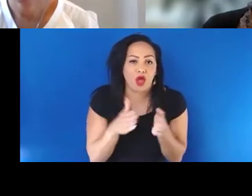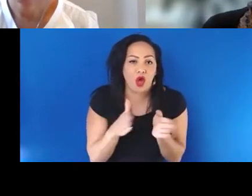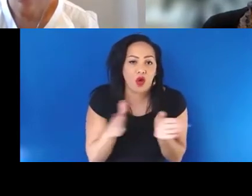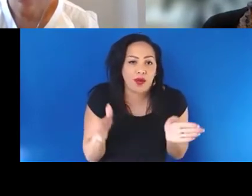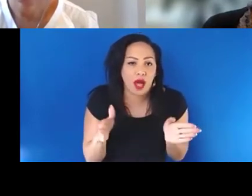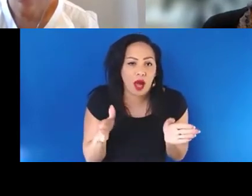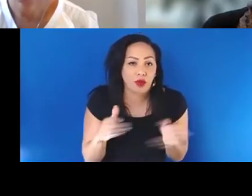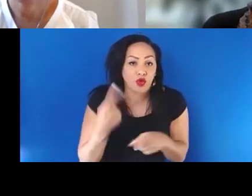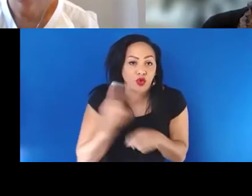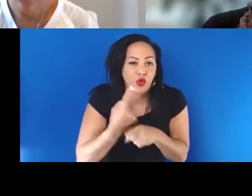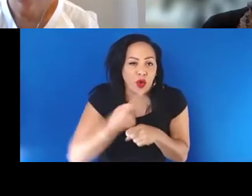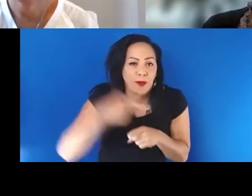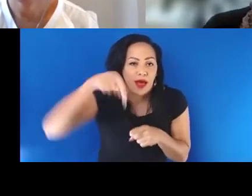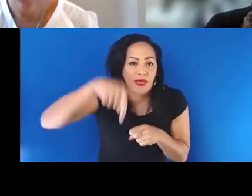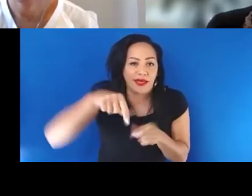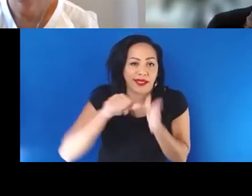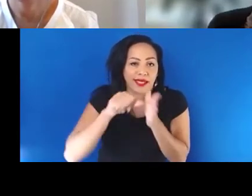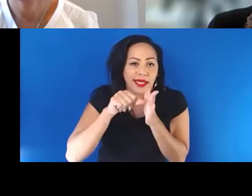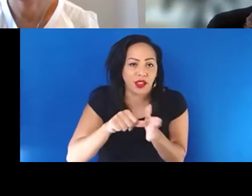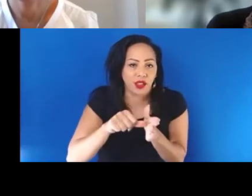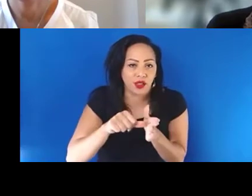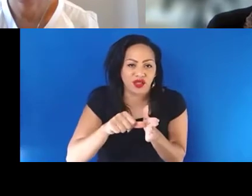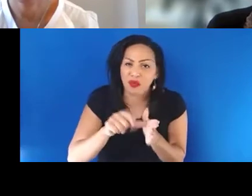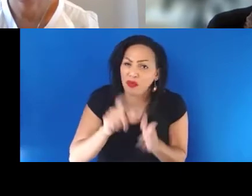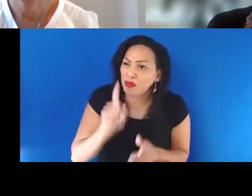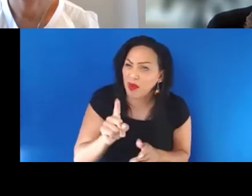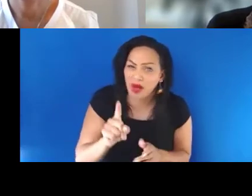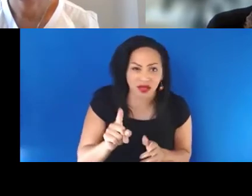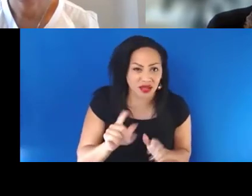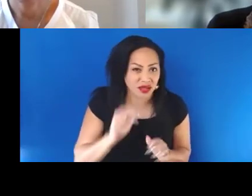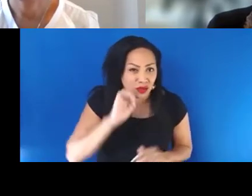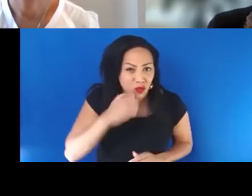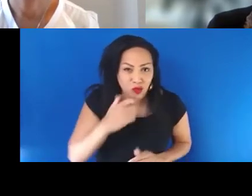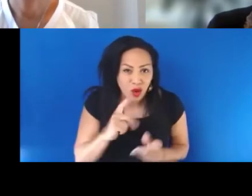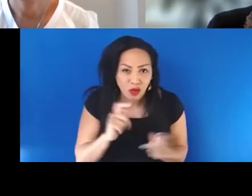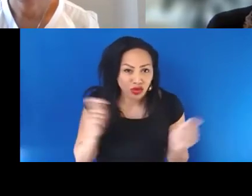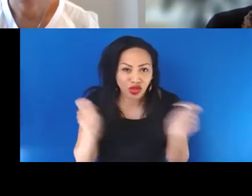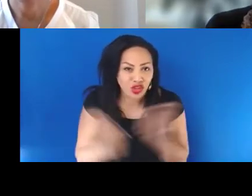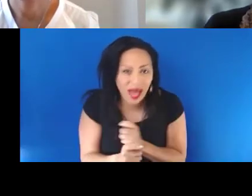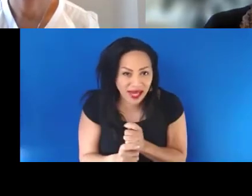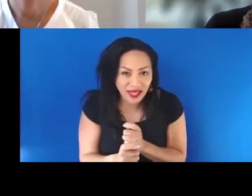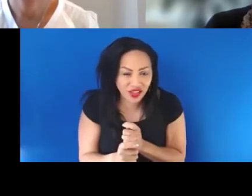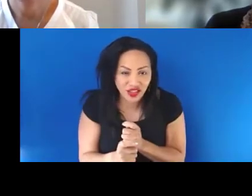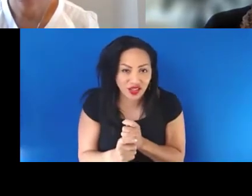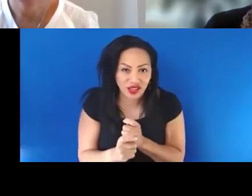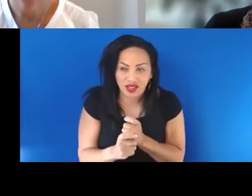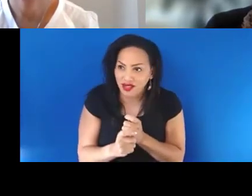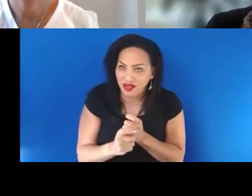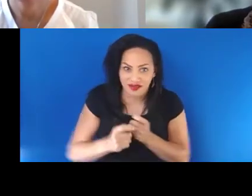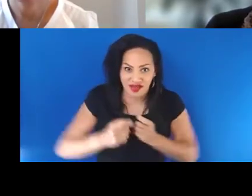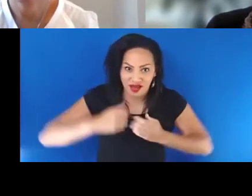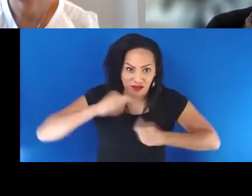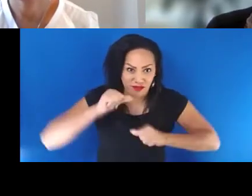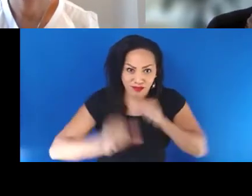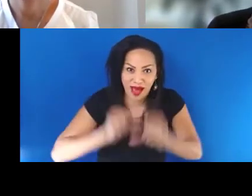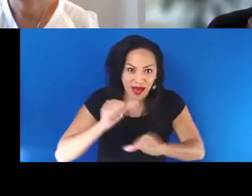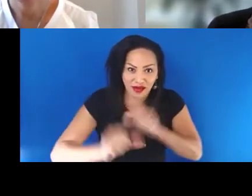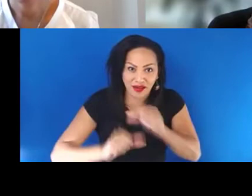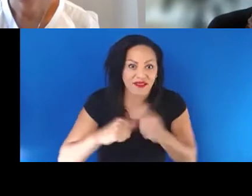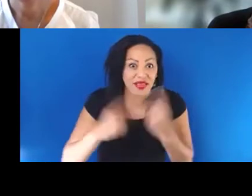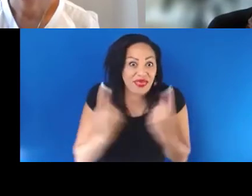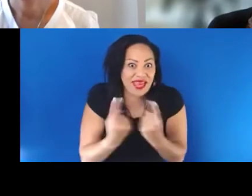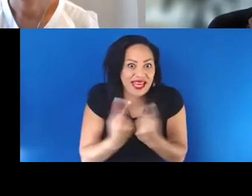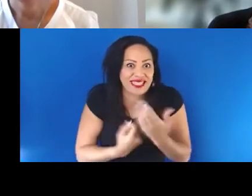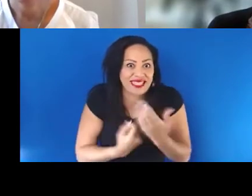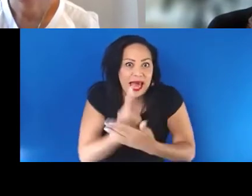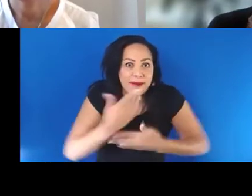not necessarily to change how the machinery of the communication is actually being done. And I say